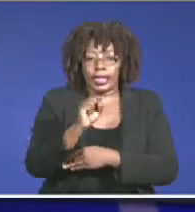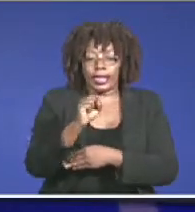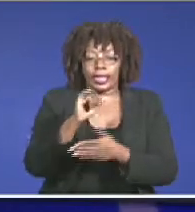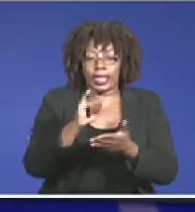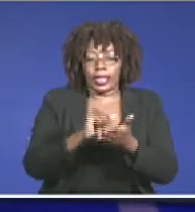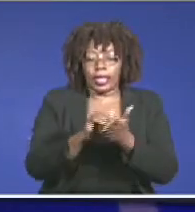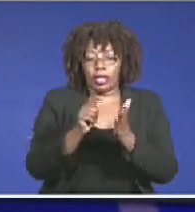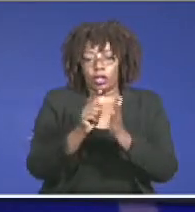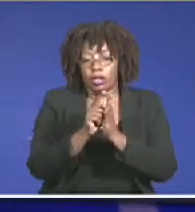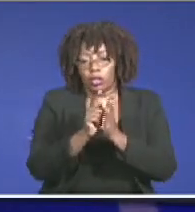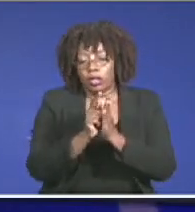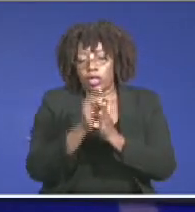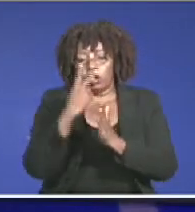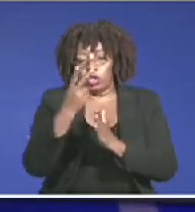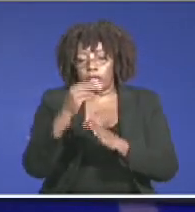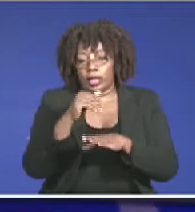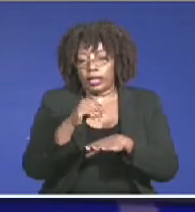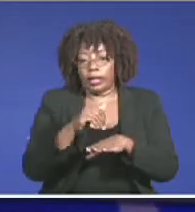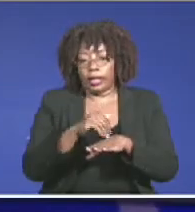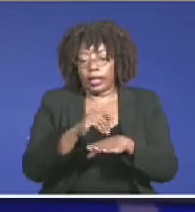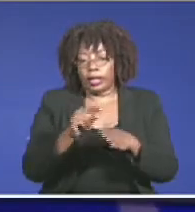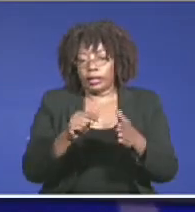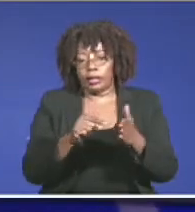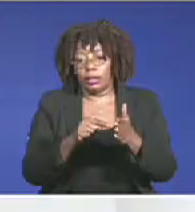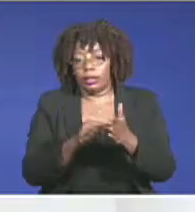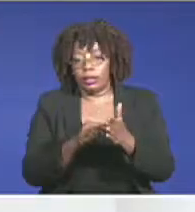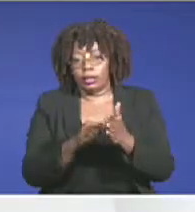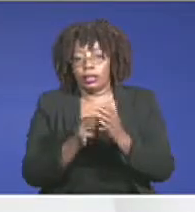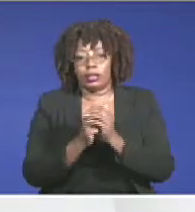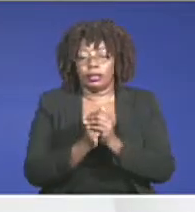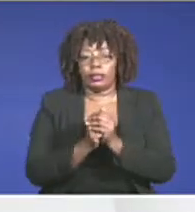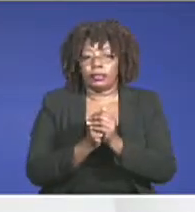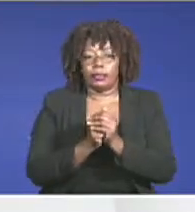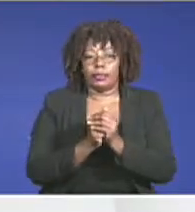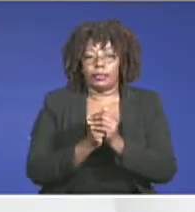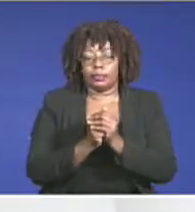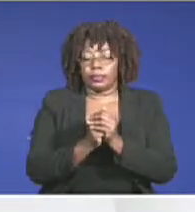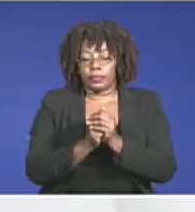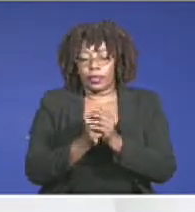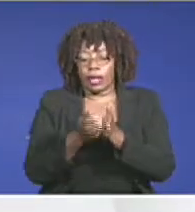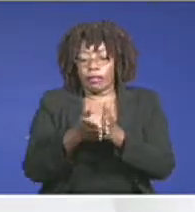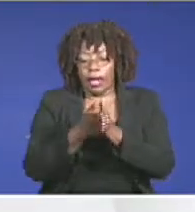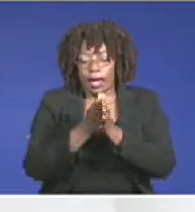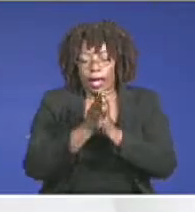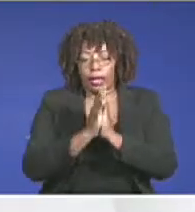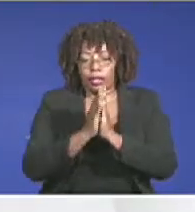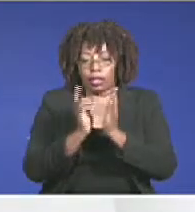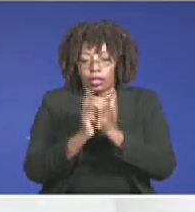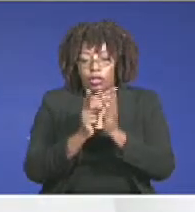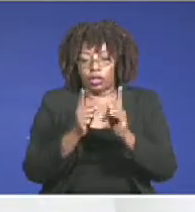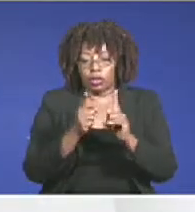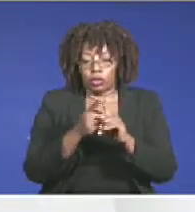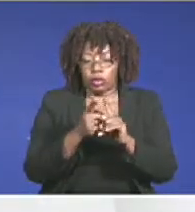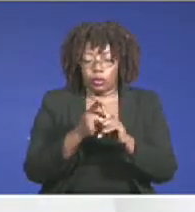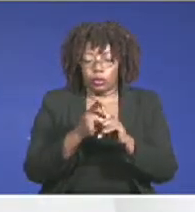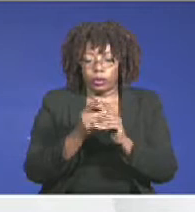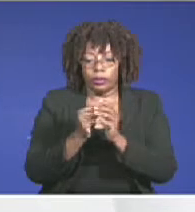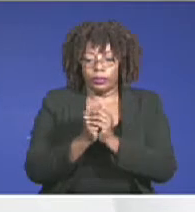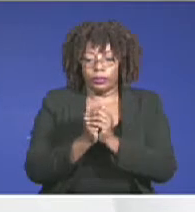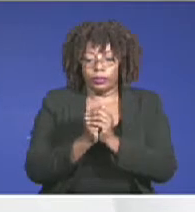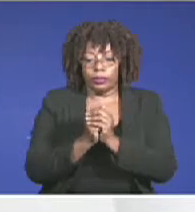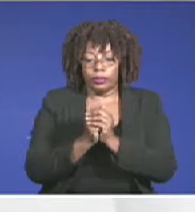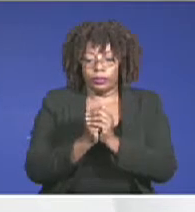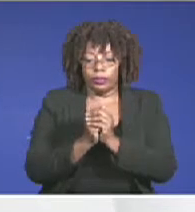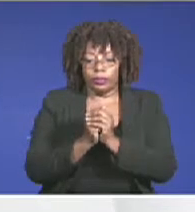Attorney General is reviewing the issue. I have asked the Attorney General to provide